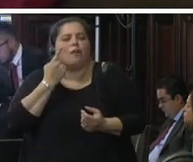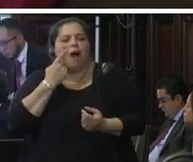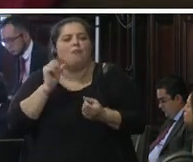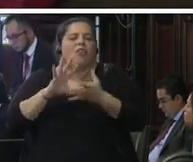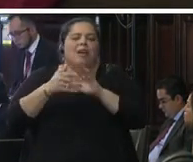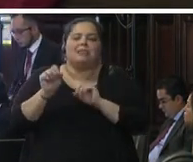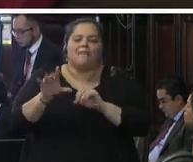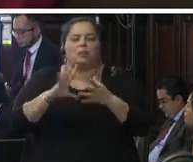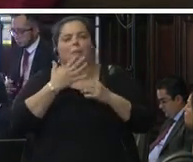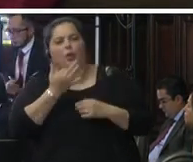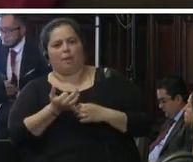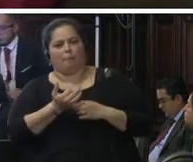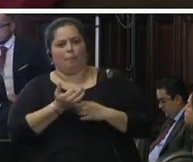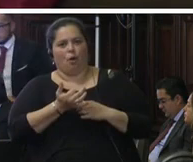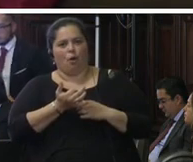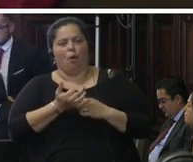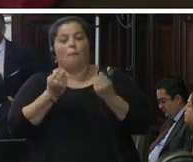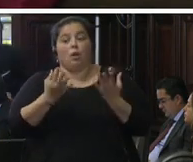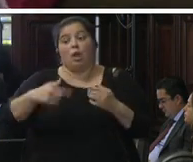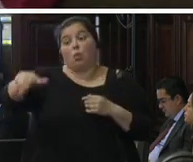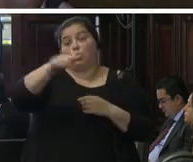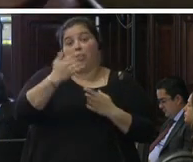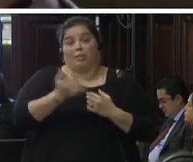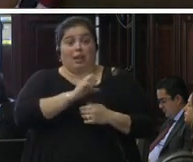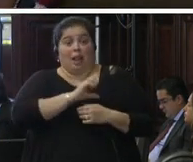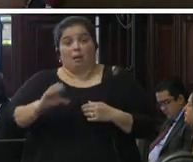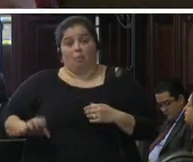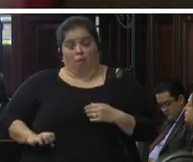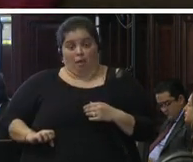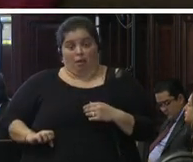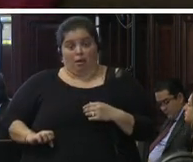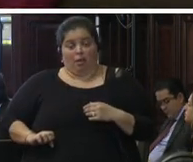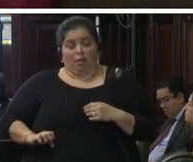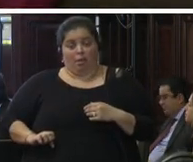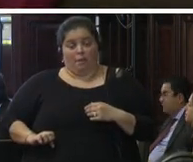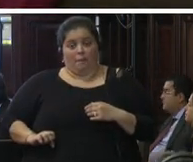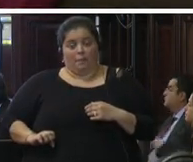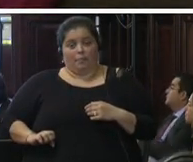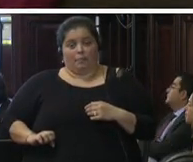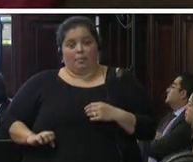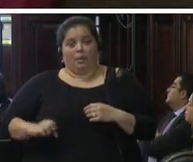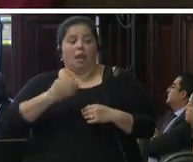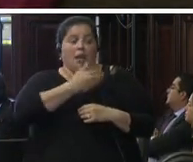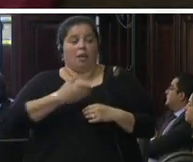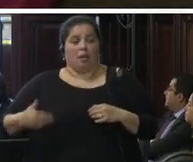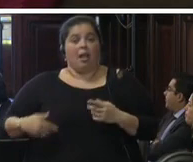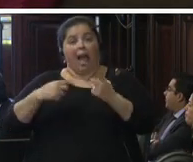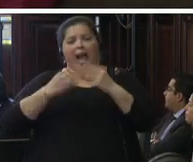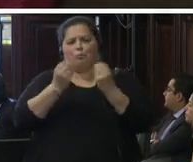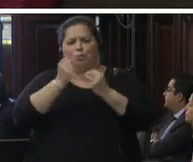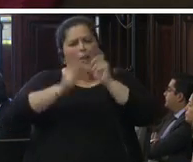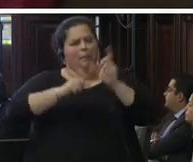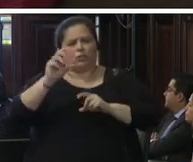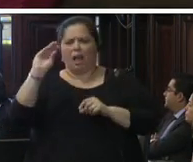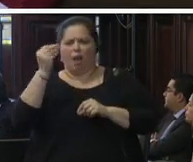you're the powers that be and there are lots of young creative people around let us